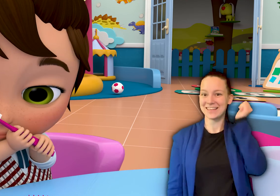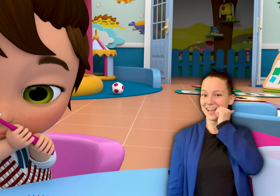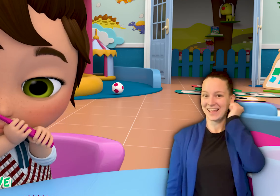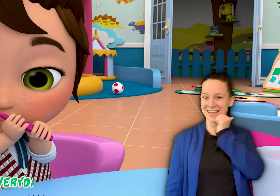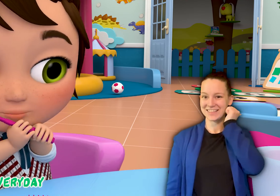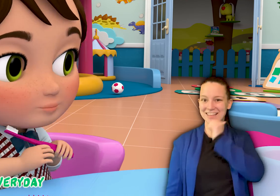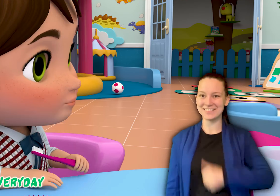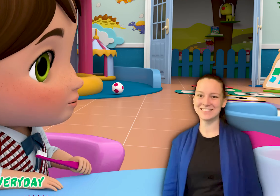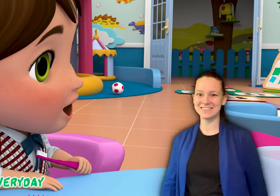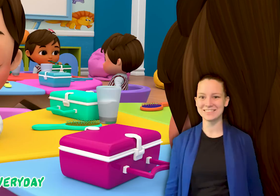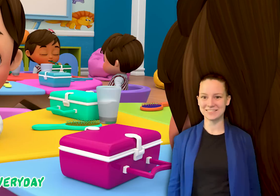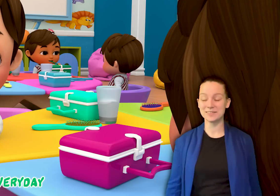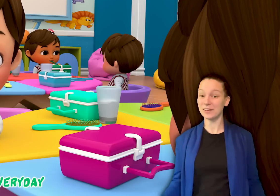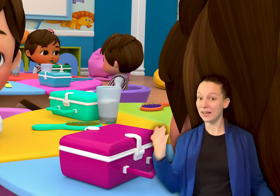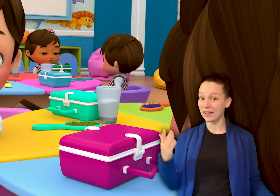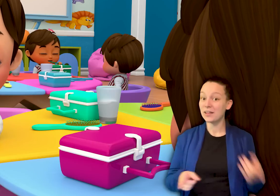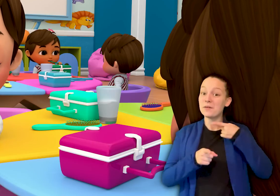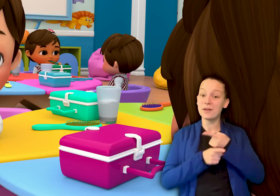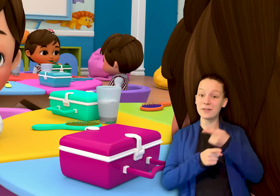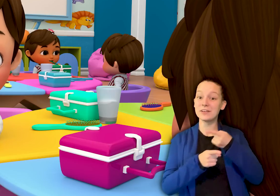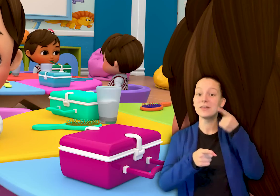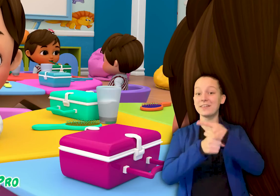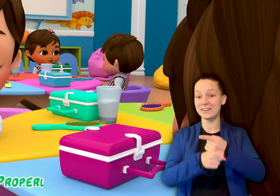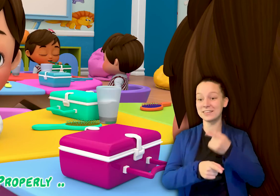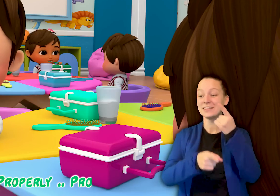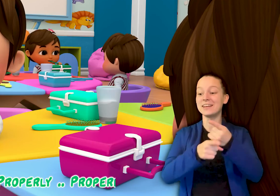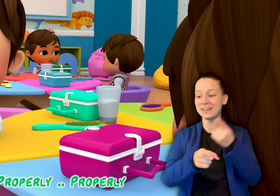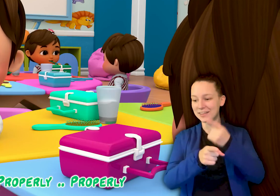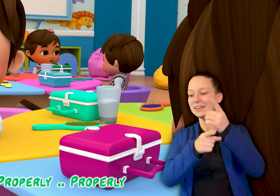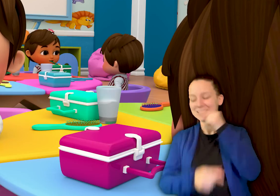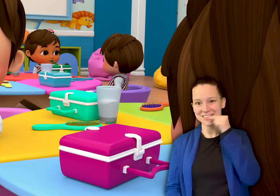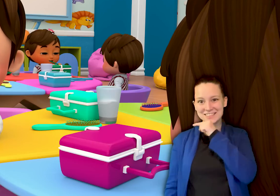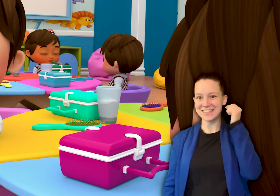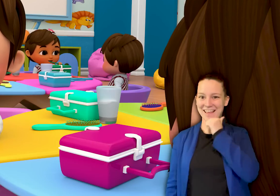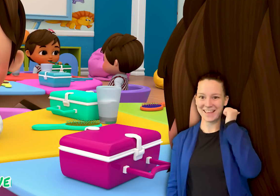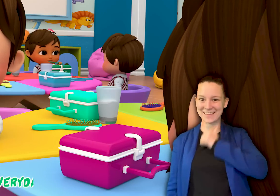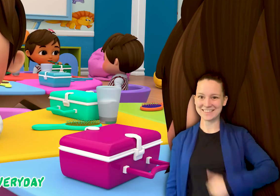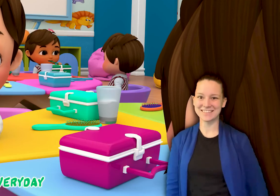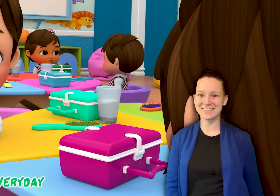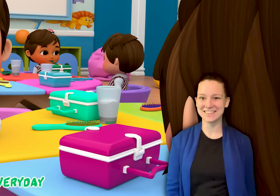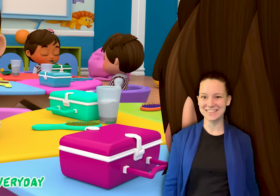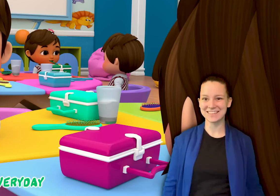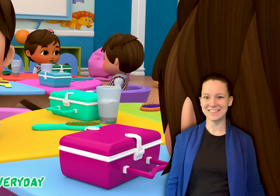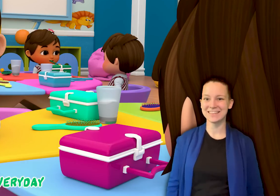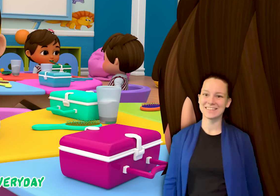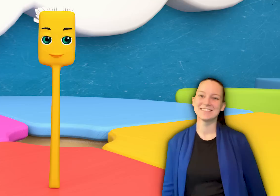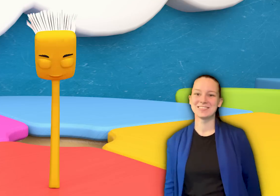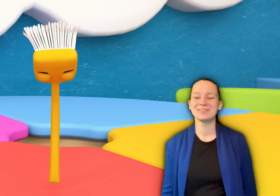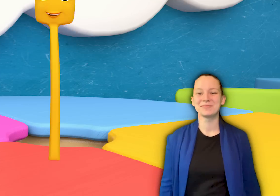brush it every day properly properly properly properly brush it every